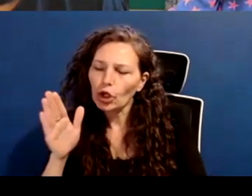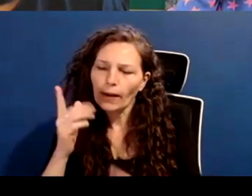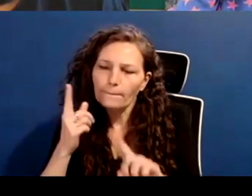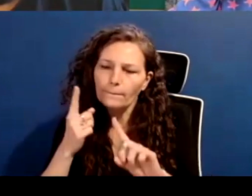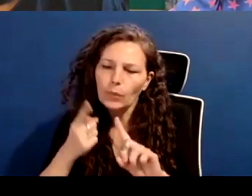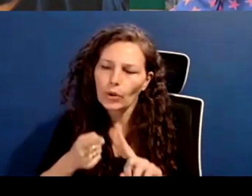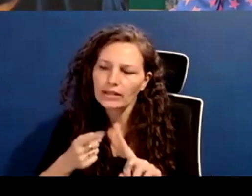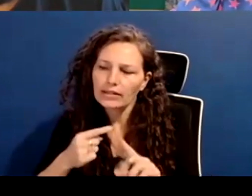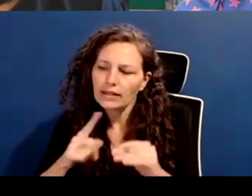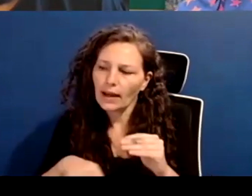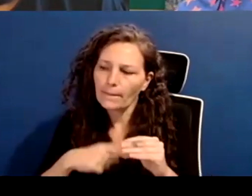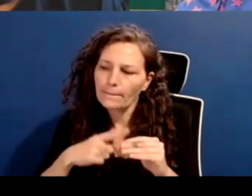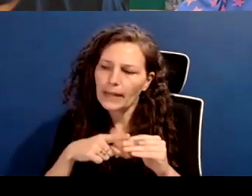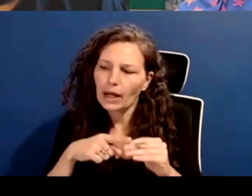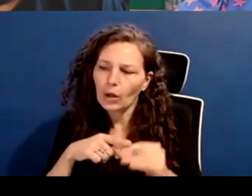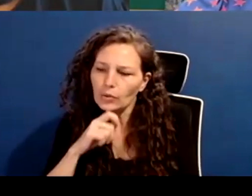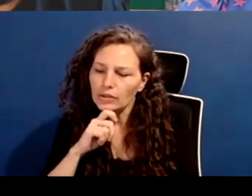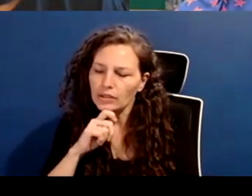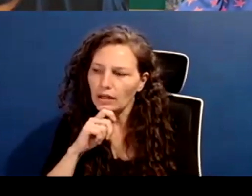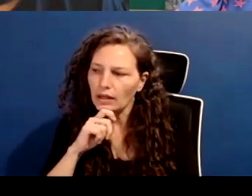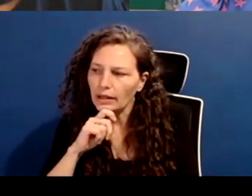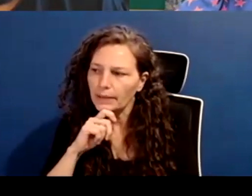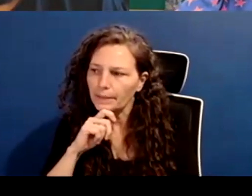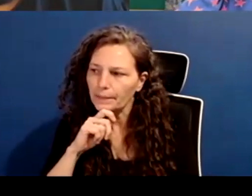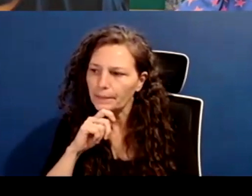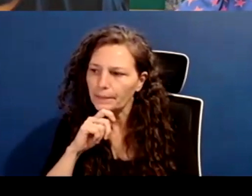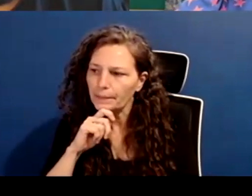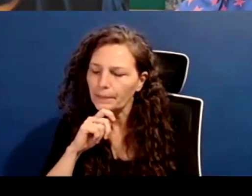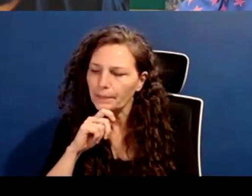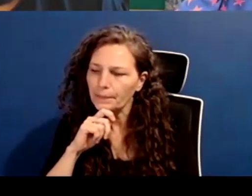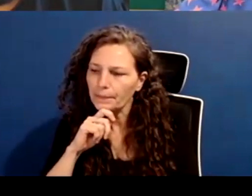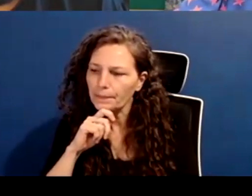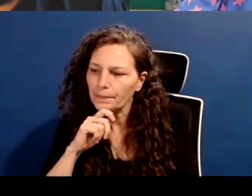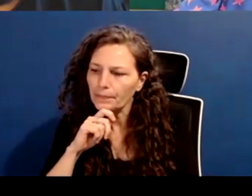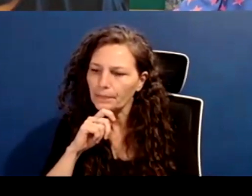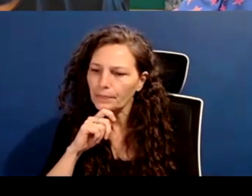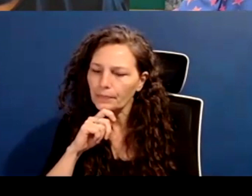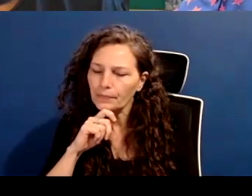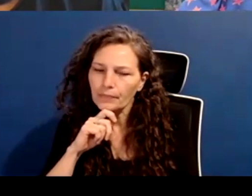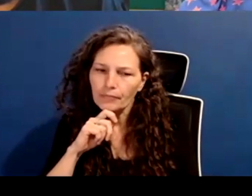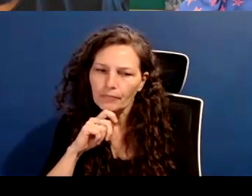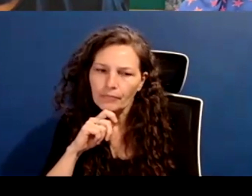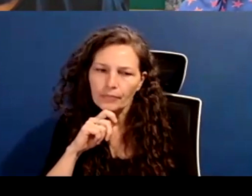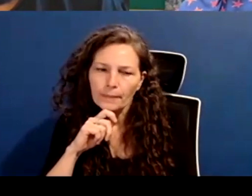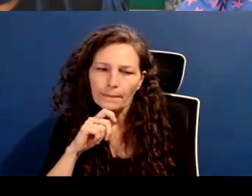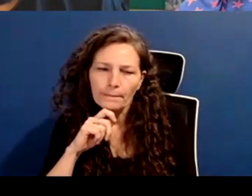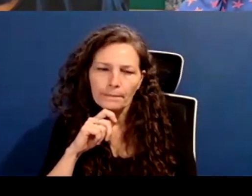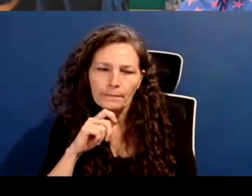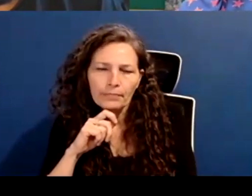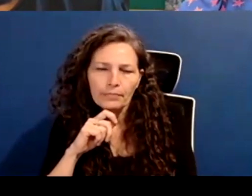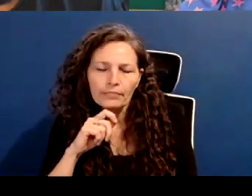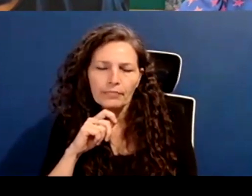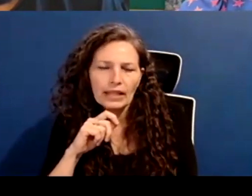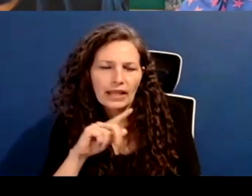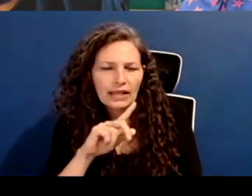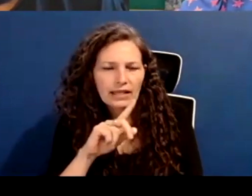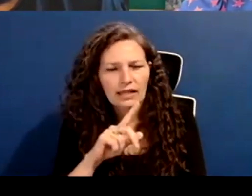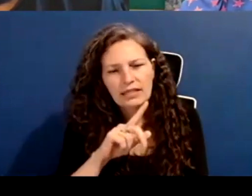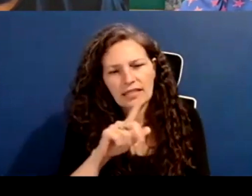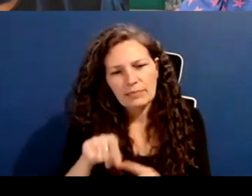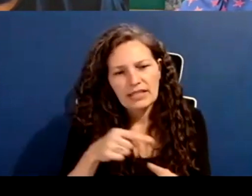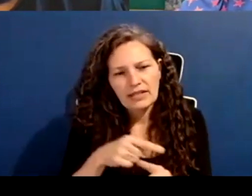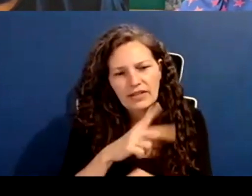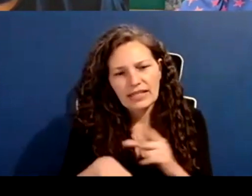aspiring towards a very particular type of identity of, like, as Reverend